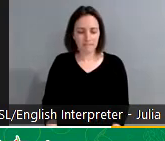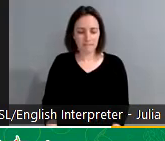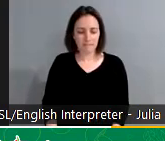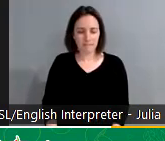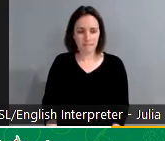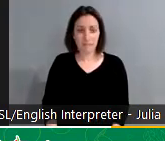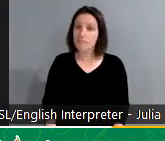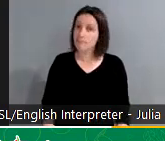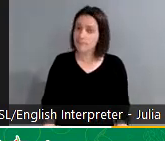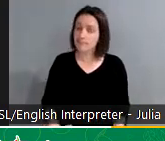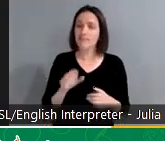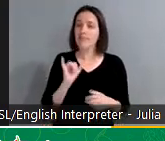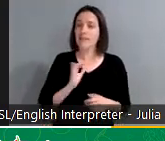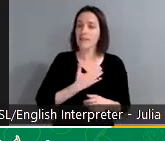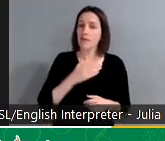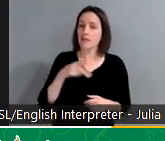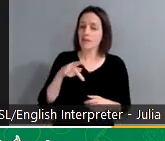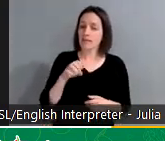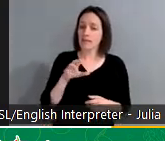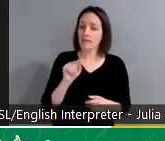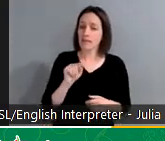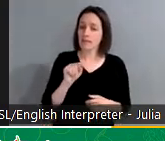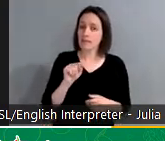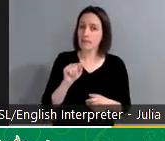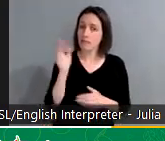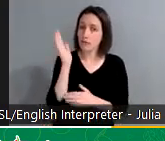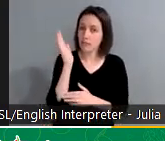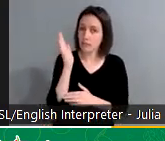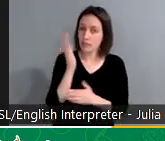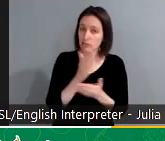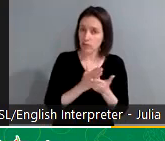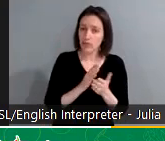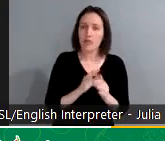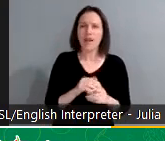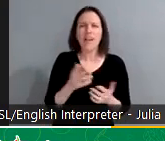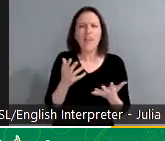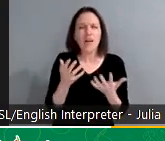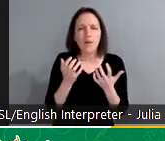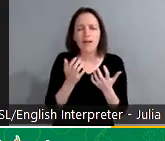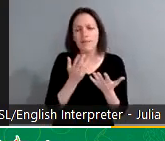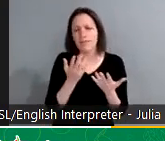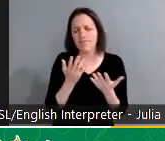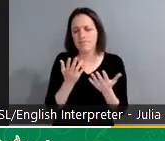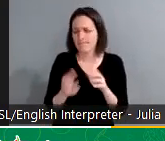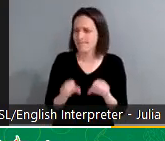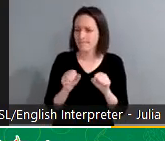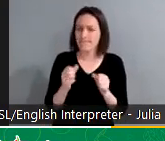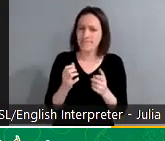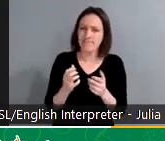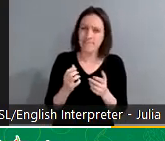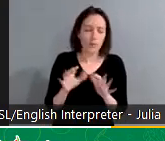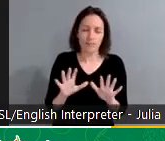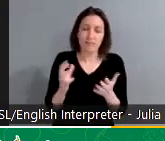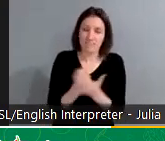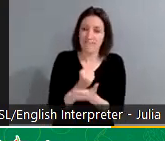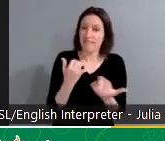That concludes our P-EBT presentation, and I just want to take a minute to thank all of you for your assistance throughout the